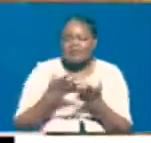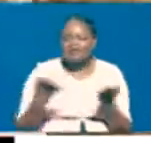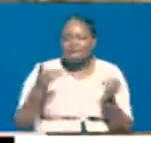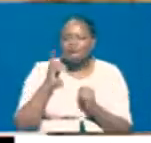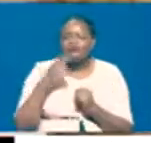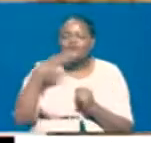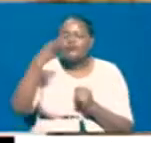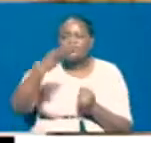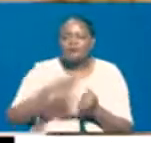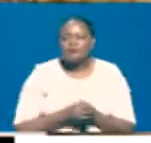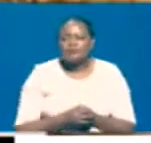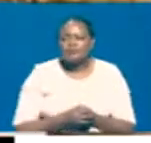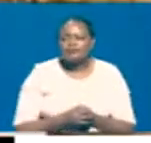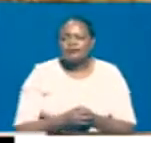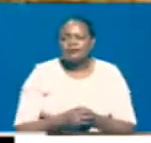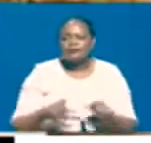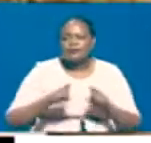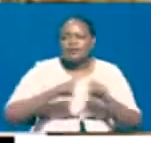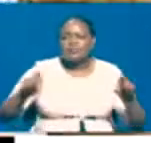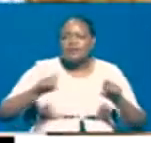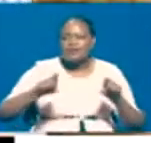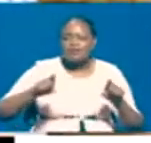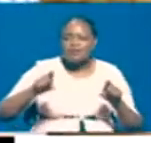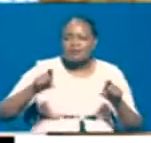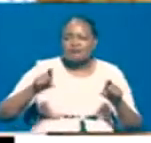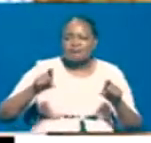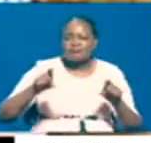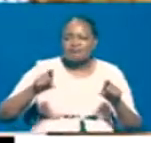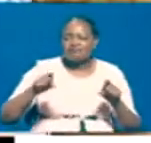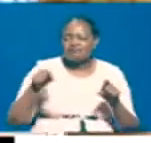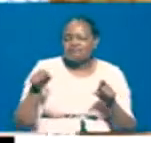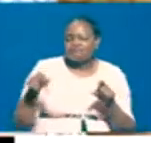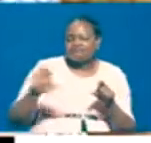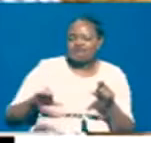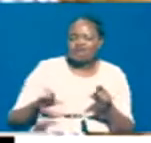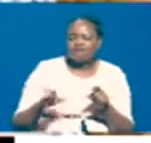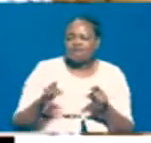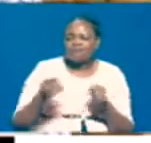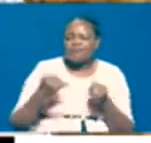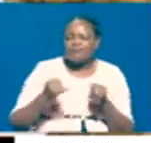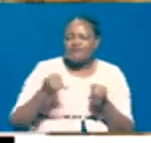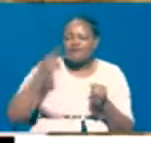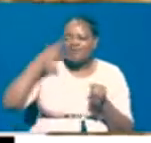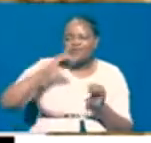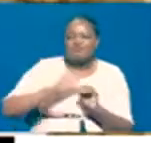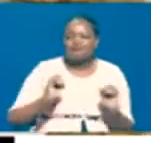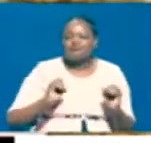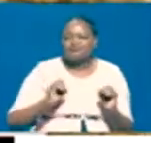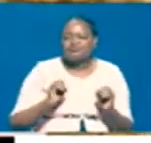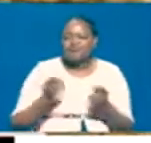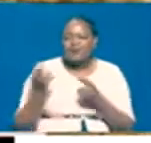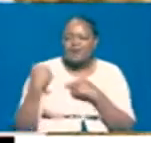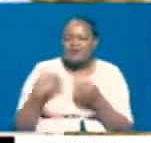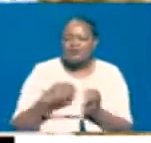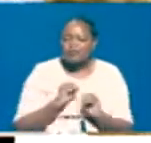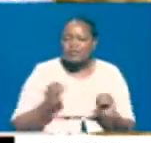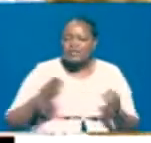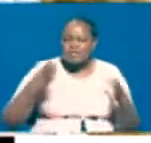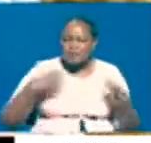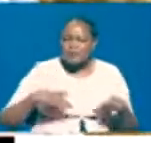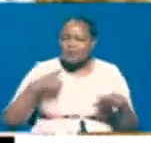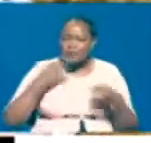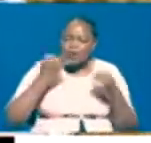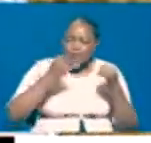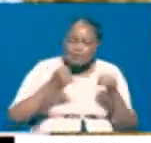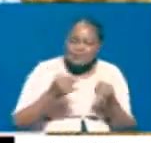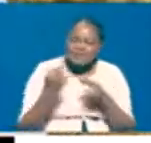plus. Timber industry does not implement a policy. We don't have that mandate. The person who implements the